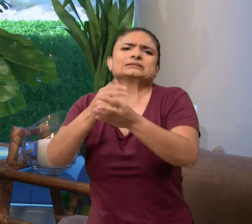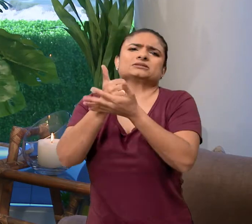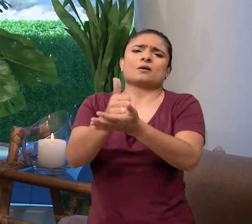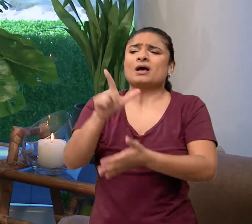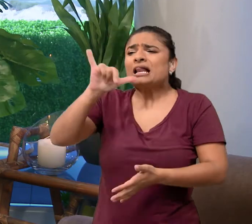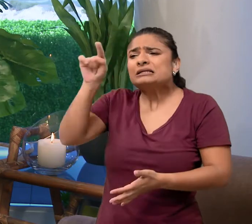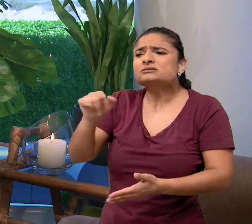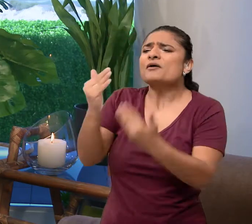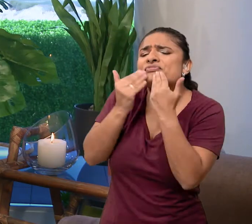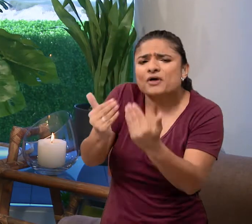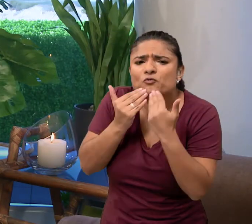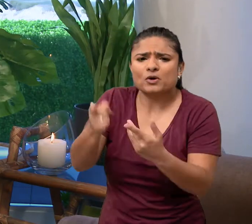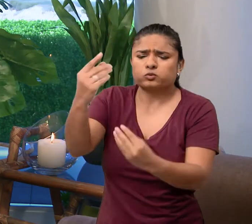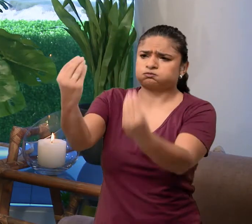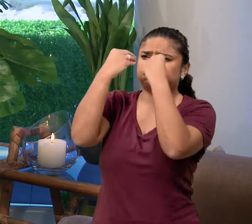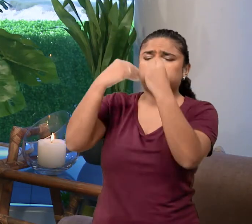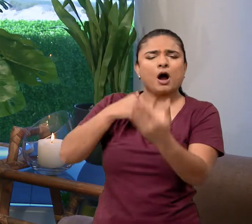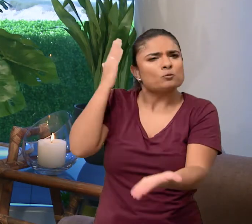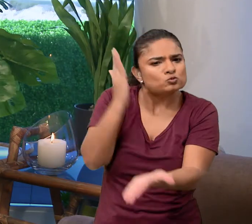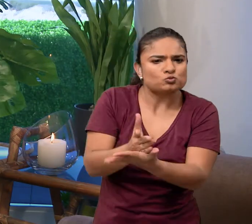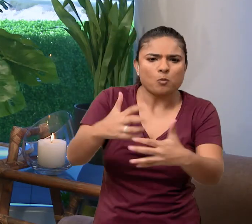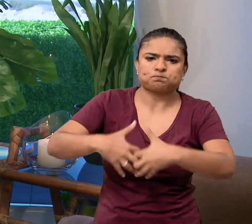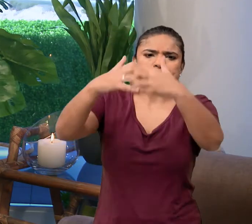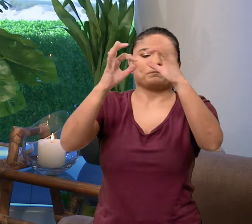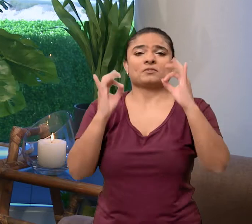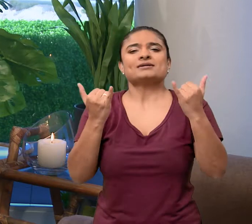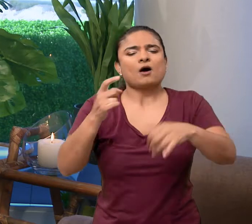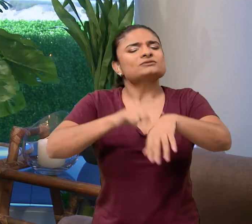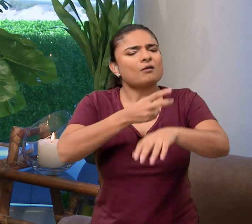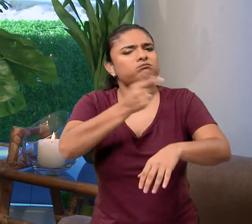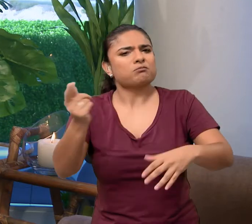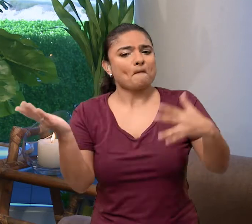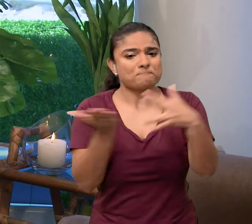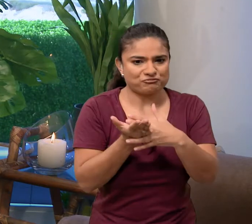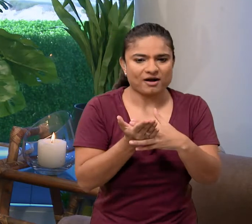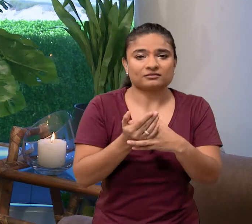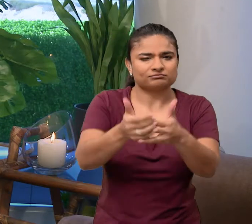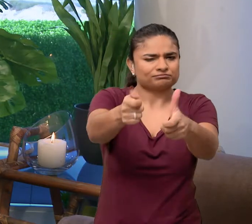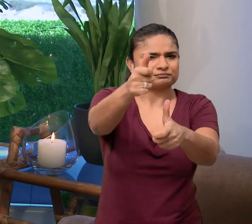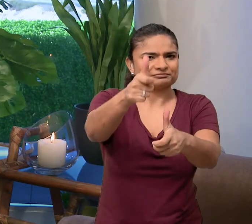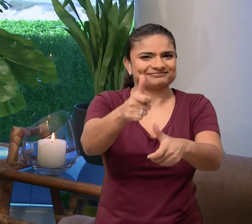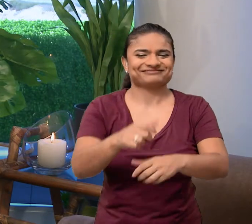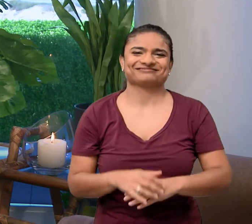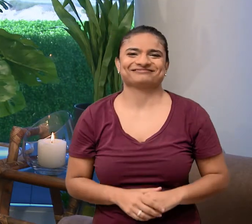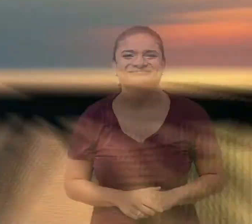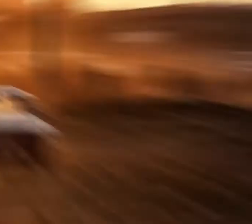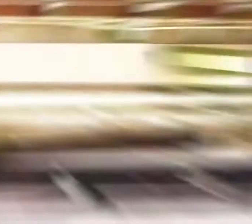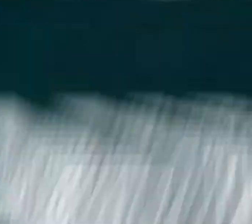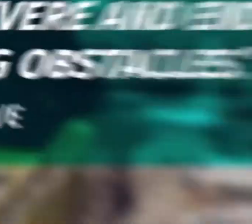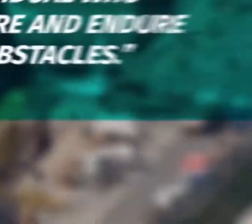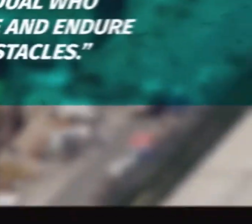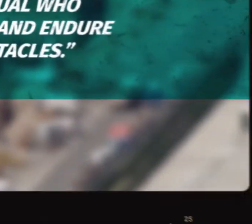nodig. Dankie Liza dat jy seker maak dit gebeur. Maar nou eens tyd vir 'n kort advertensiebreek. Ons is nou weer terug.